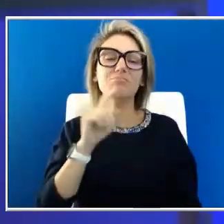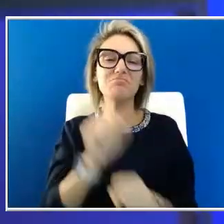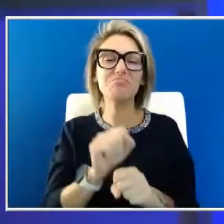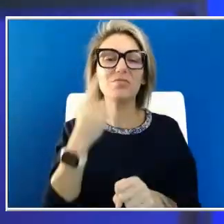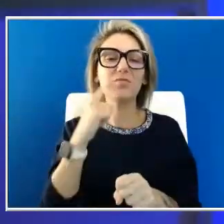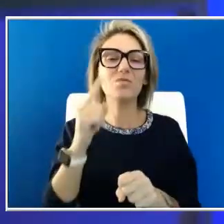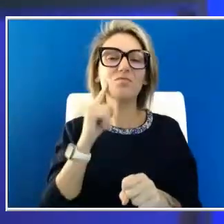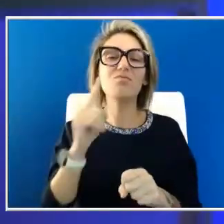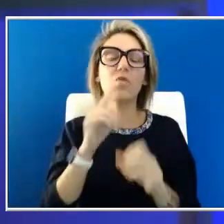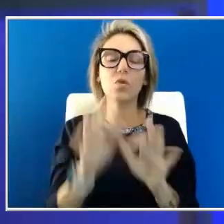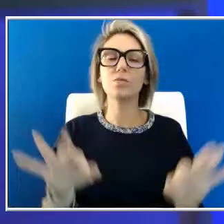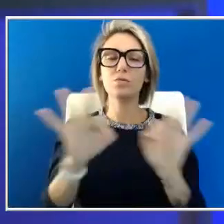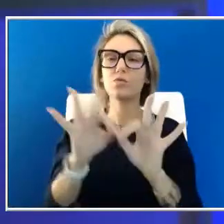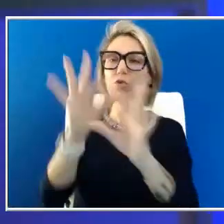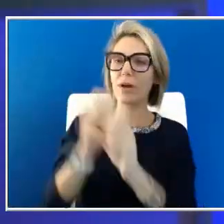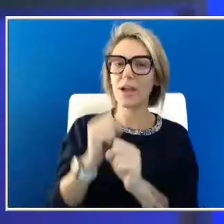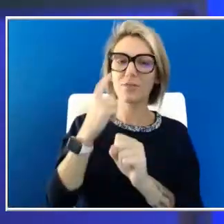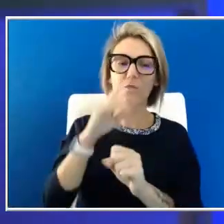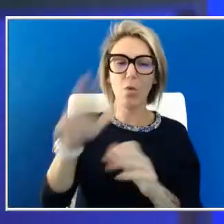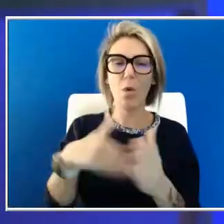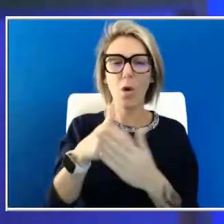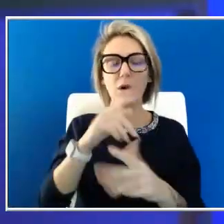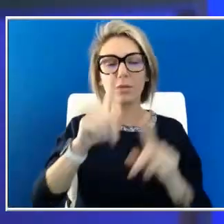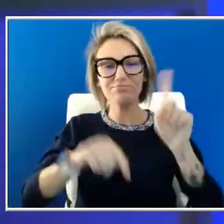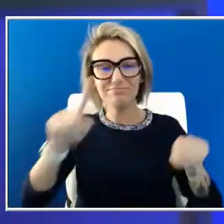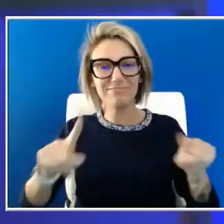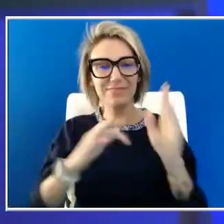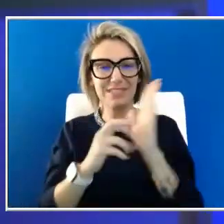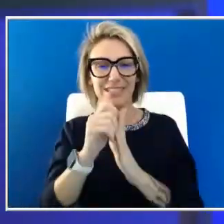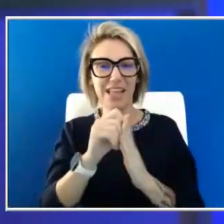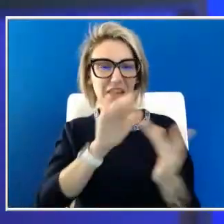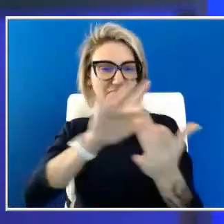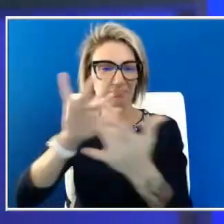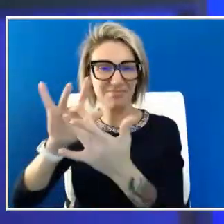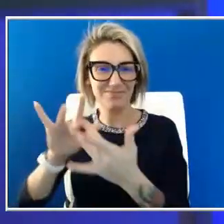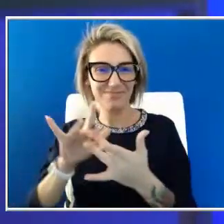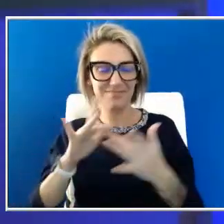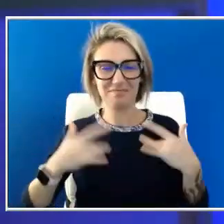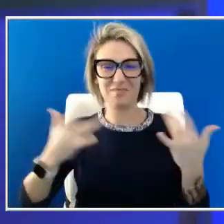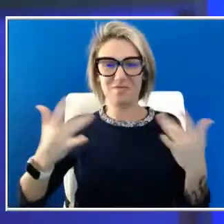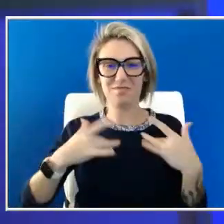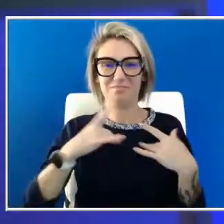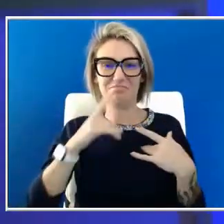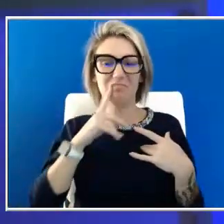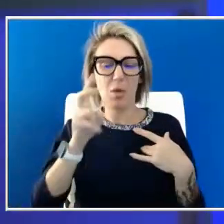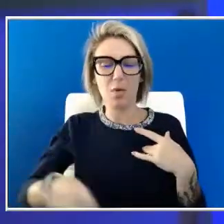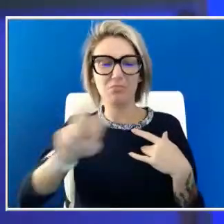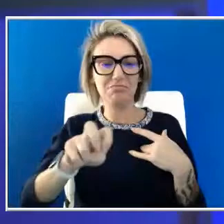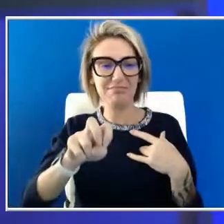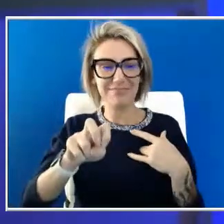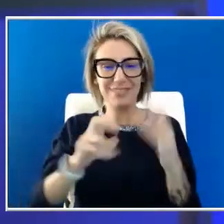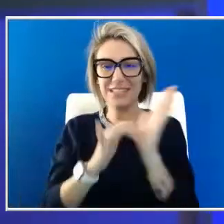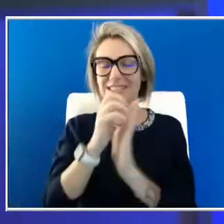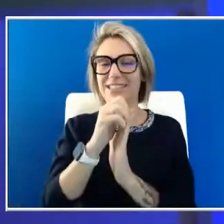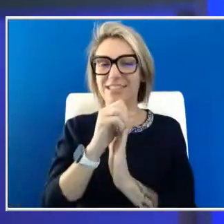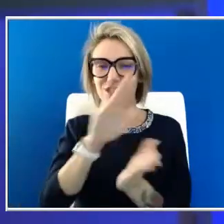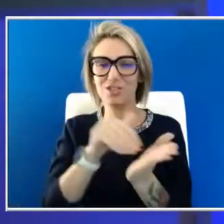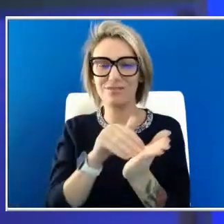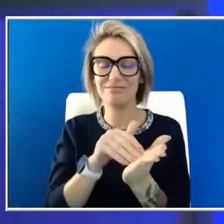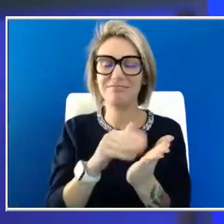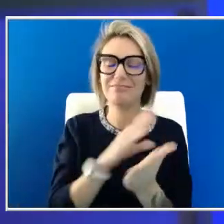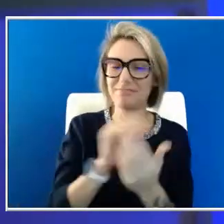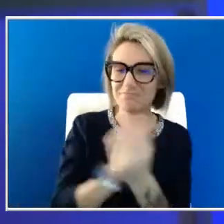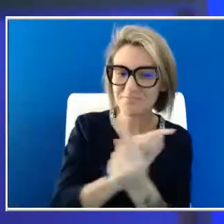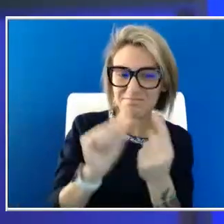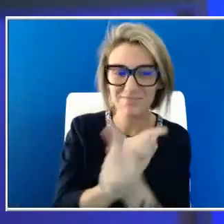about all different sorts of cancer. And they have these outreach events where they come and tour the Cancer Center, again, to raise awareness and meet patients and hear the